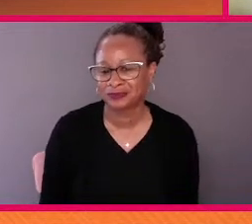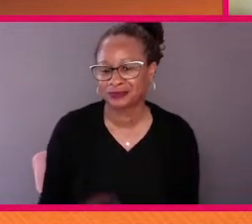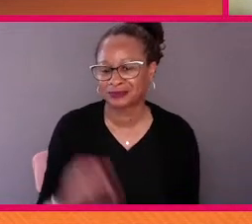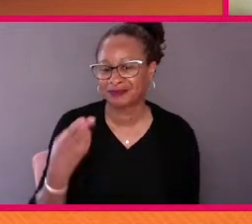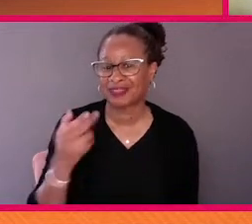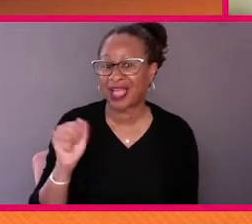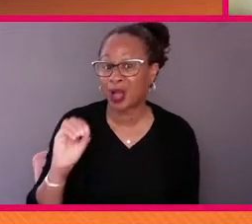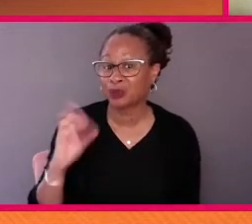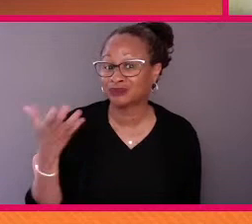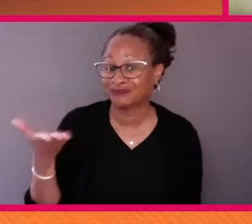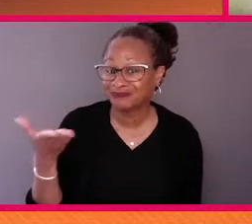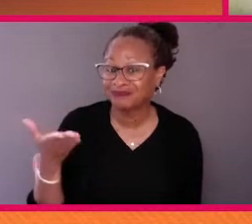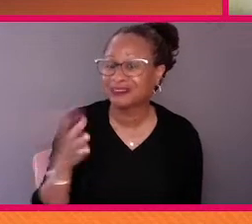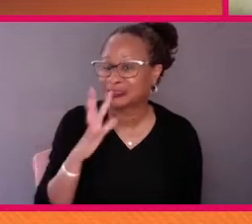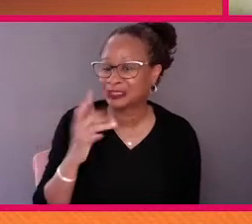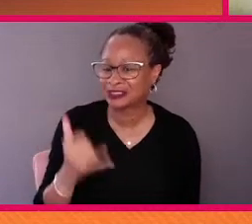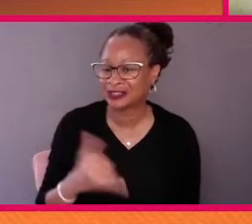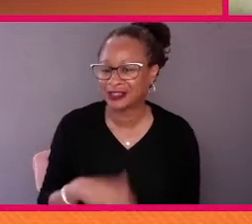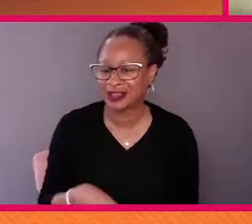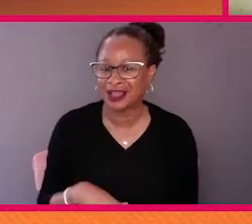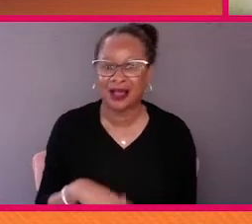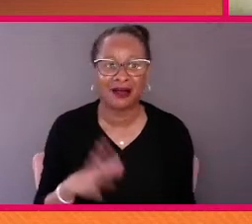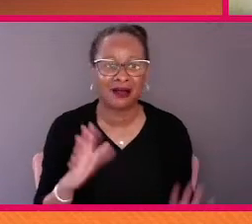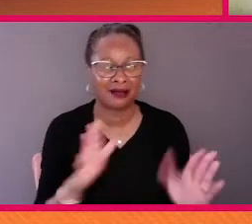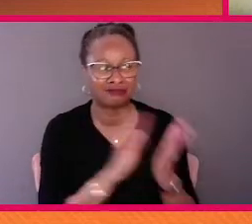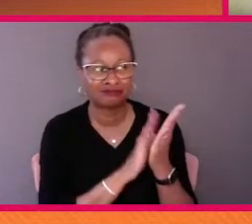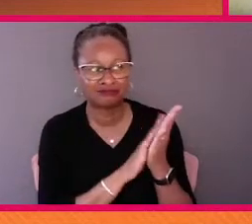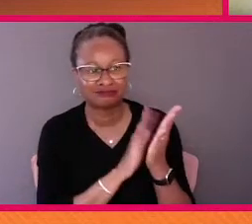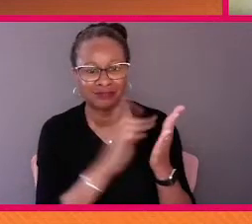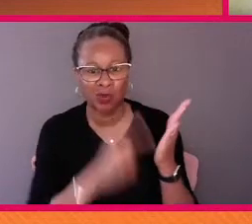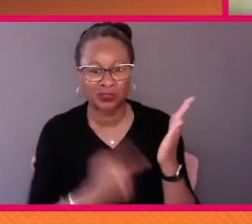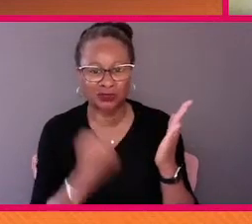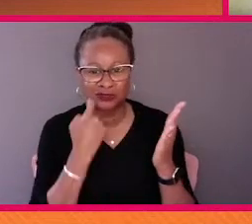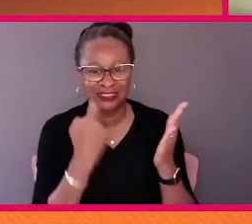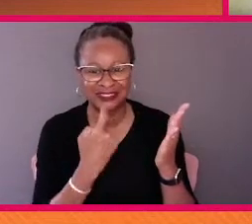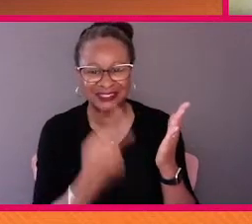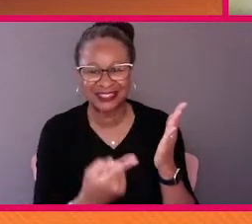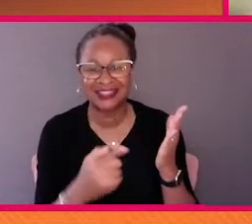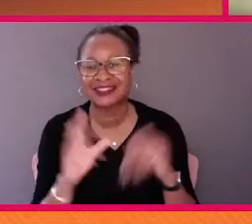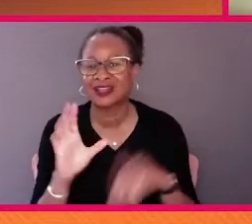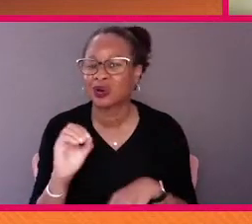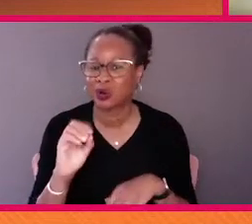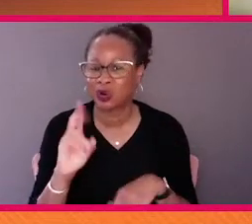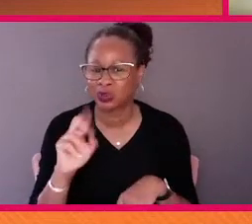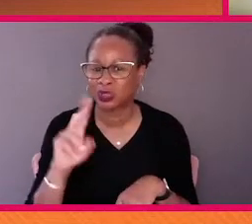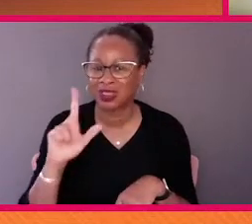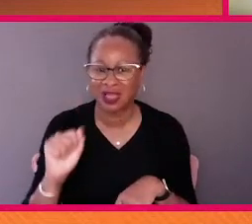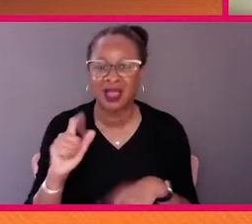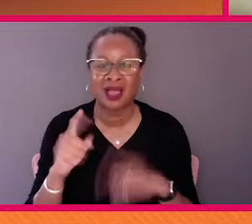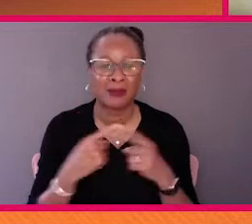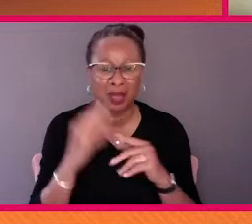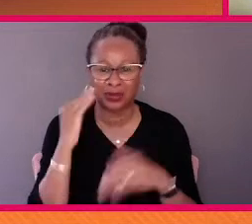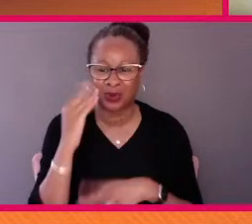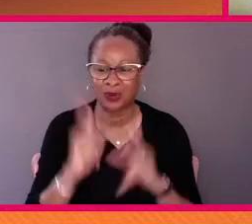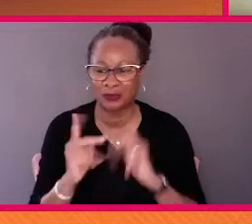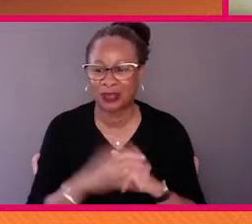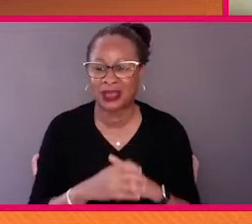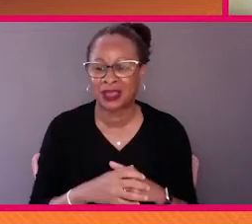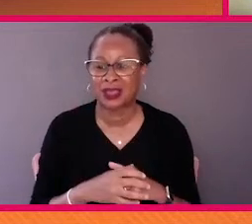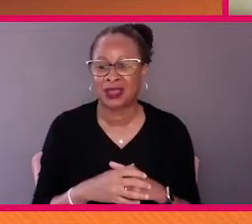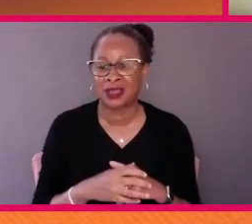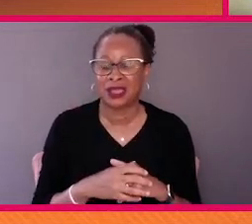I really, really want to echo what you just said. It's a lot about knowing people, because not just knowing